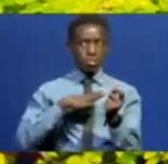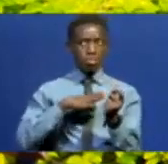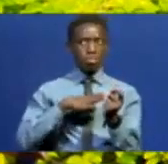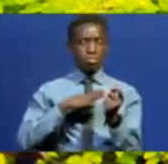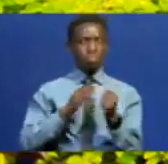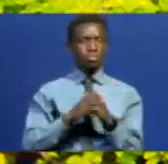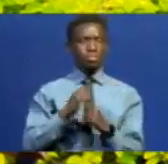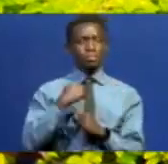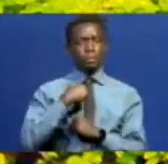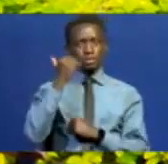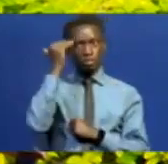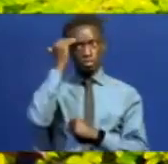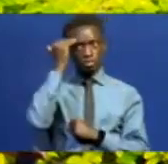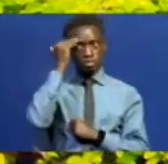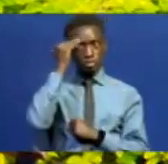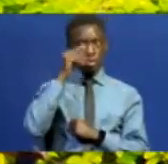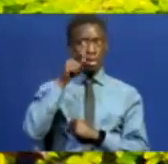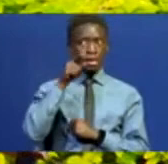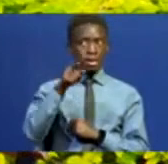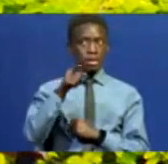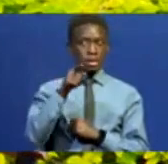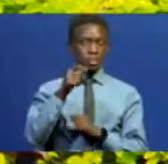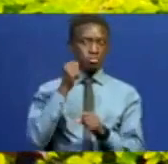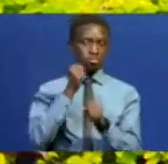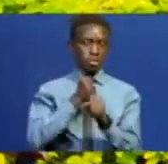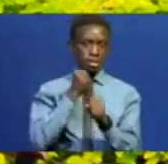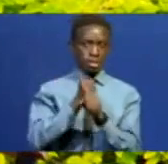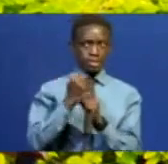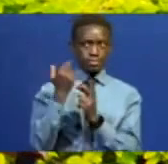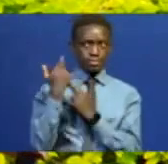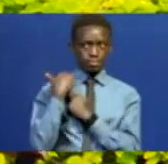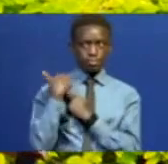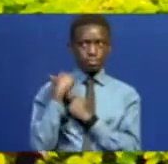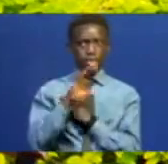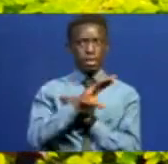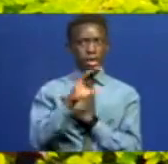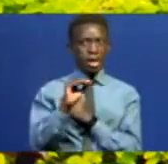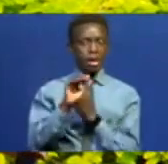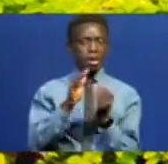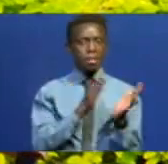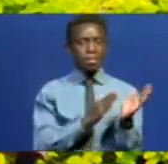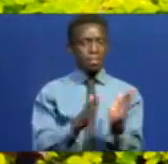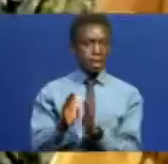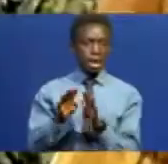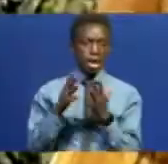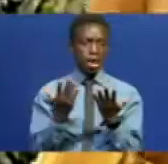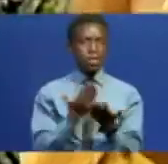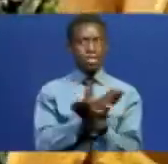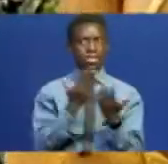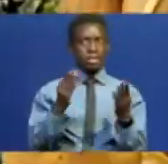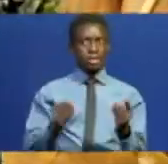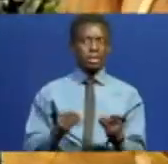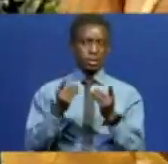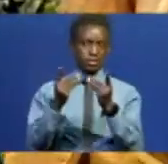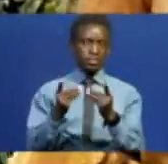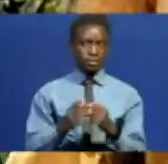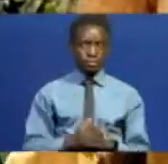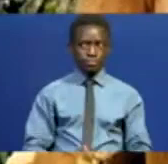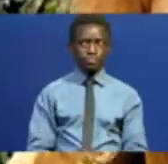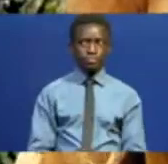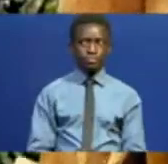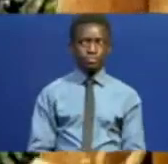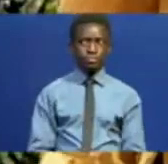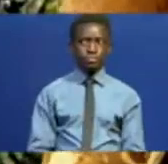I know this particular cast and how and their range and how they are able to deliver. I